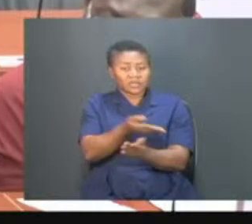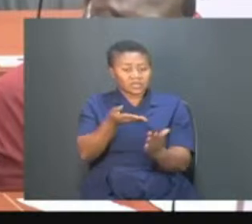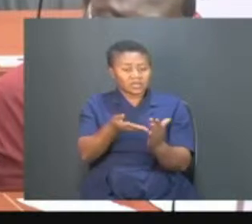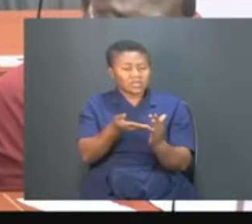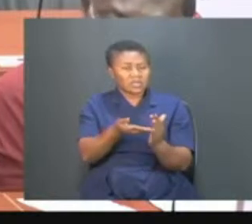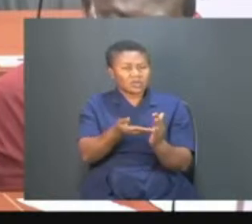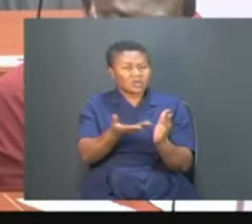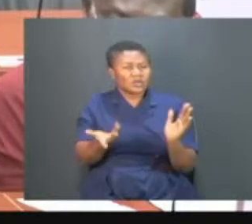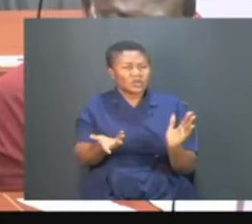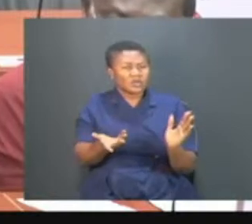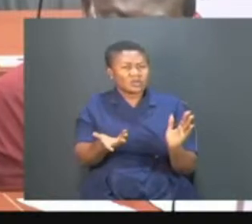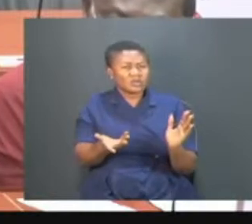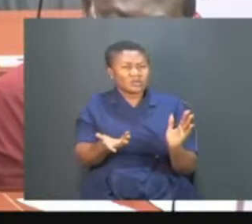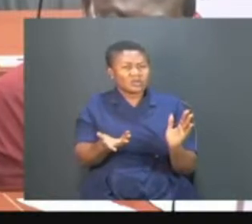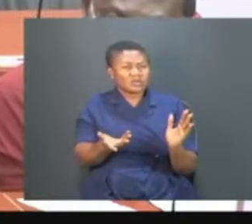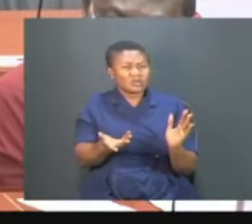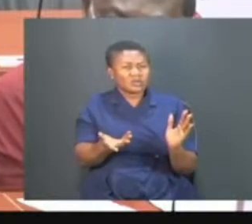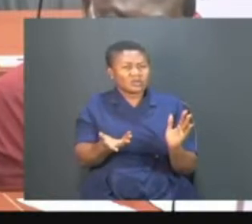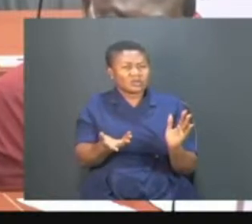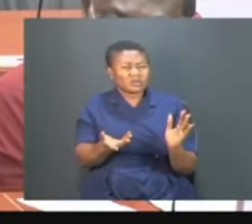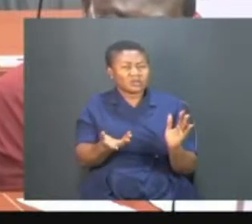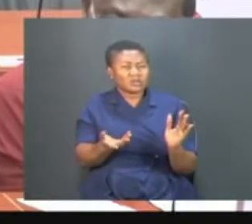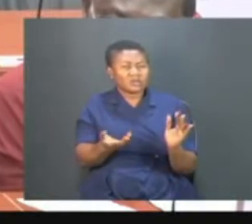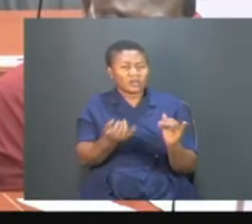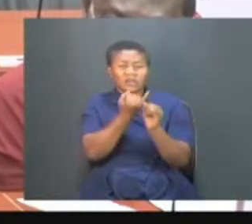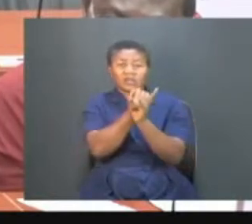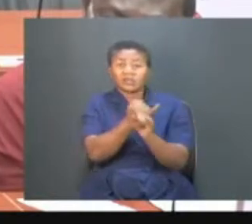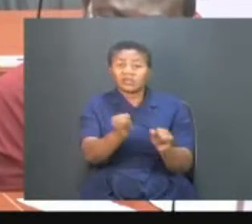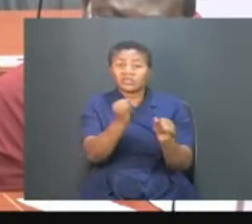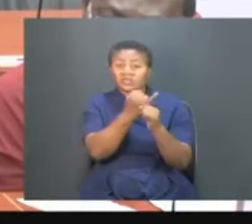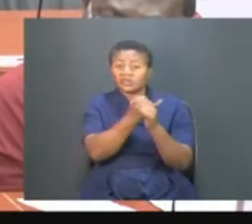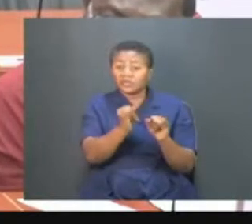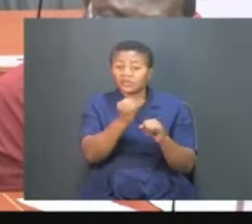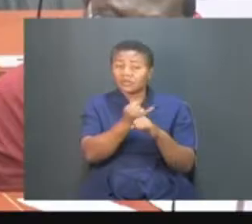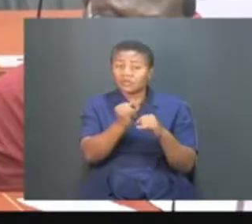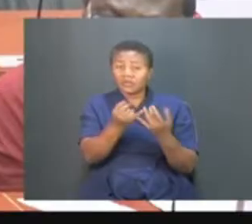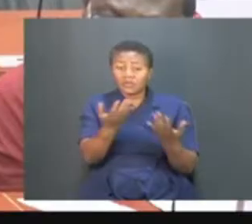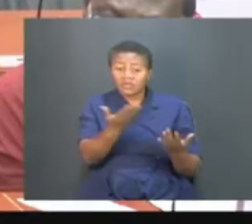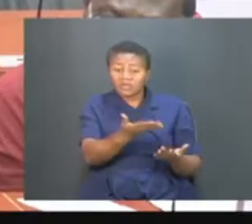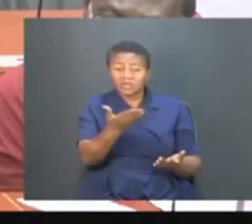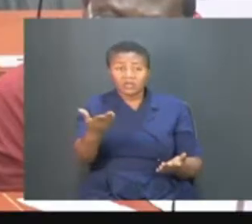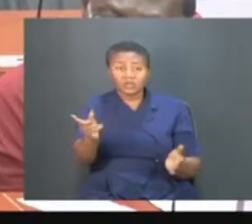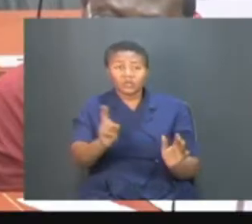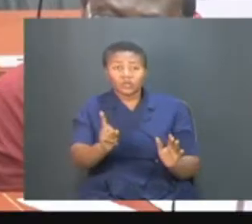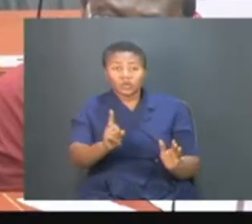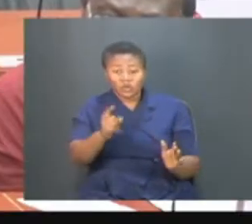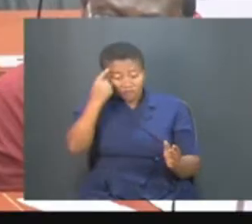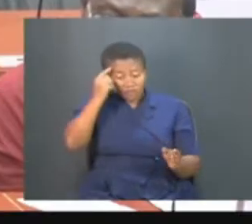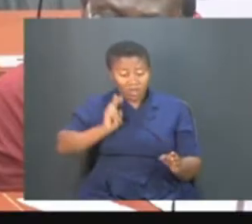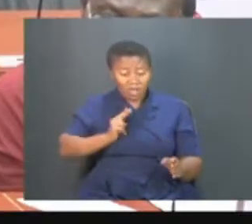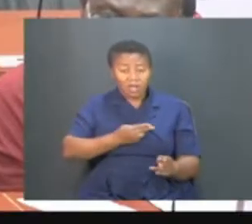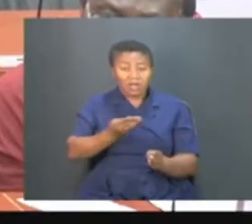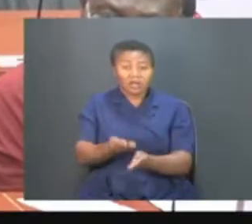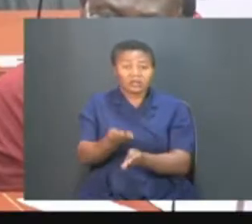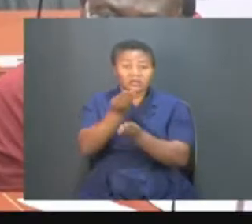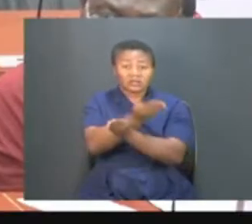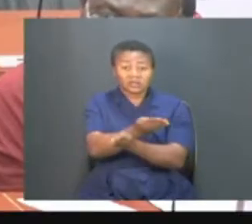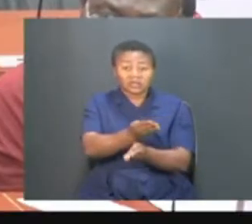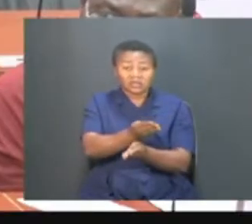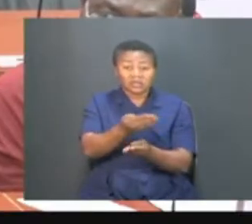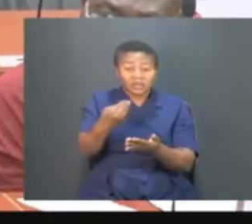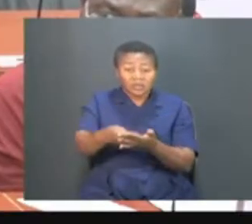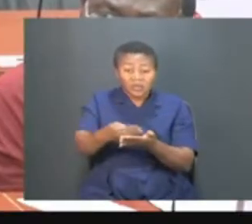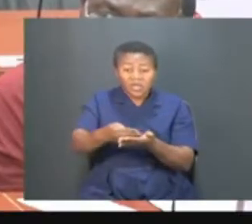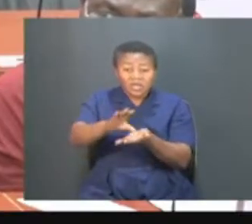When it comes to our independent, so what are the independent factors or variables of exchange rate currency performance? One